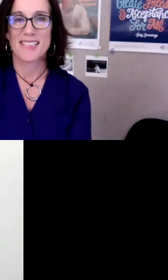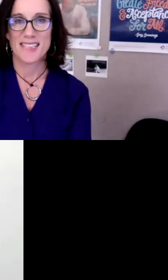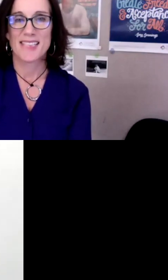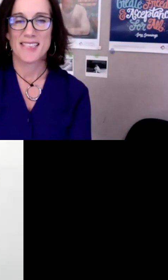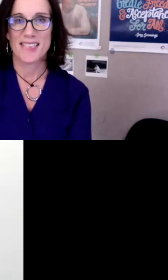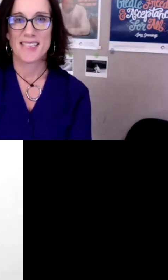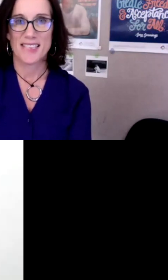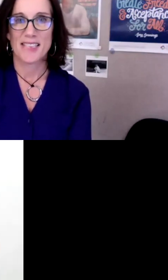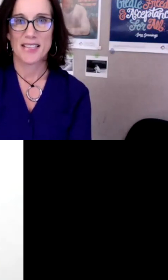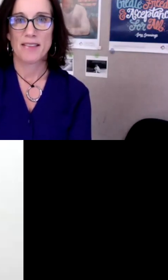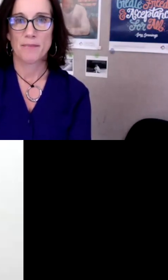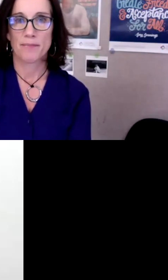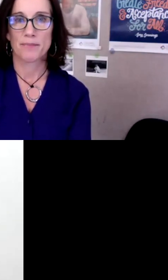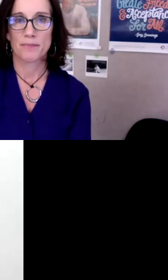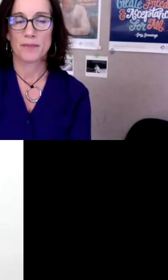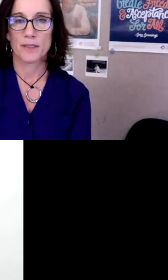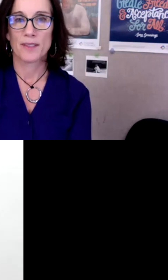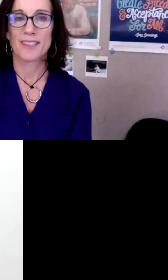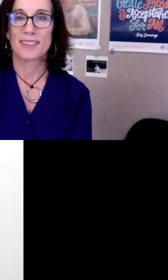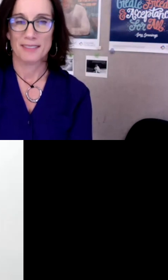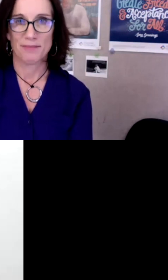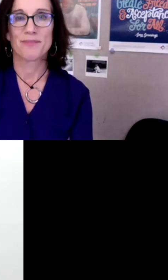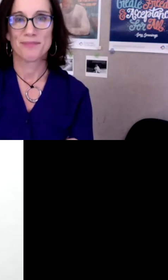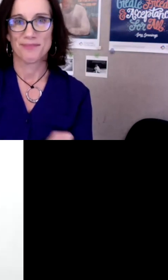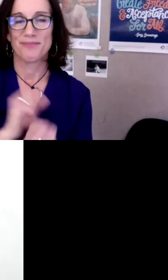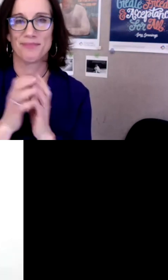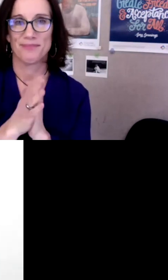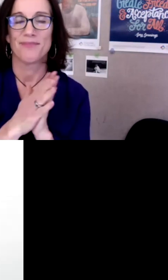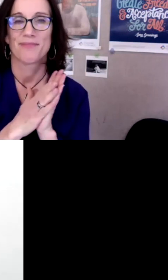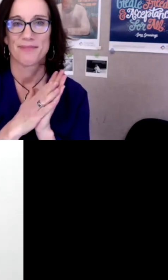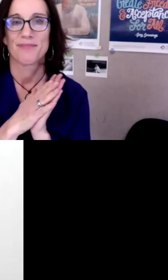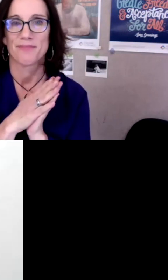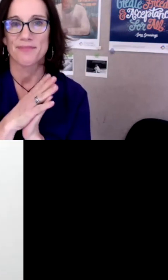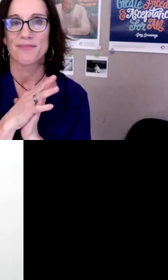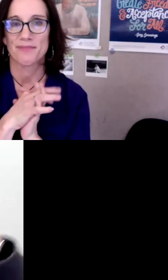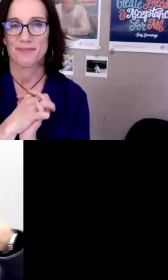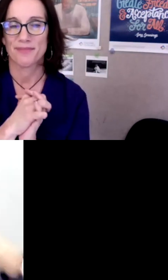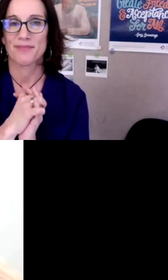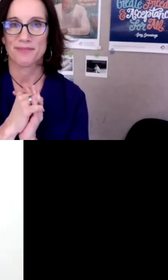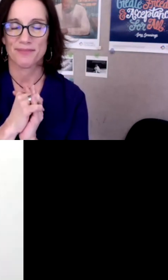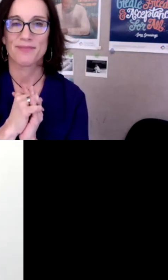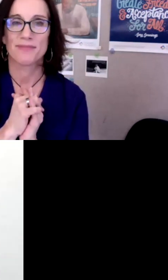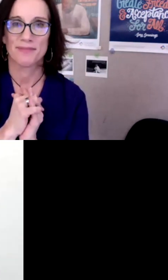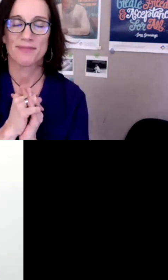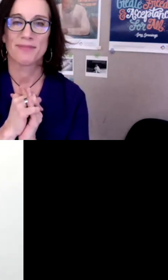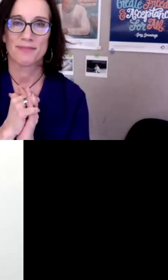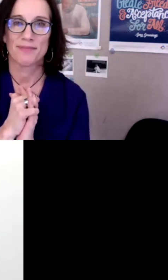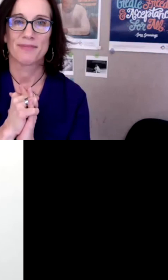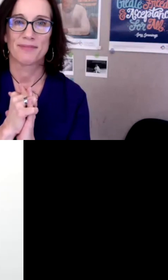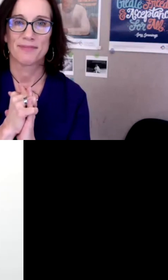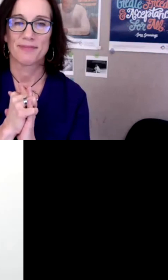we will have a Spanish document. We have Spanish speakers, Spanish translators right now,